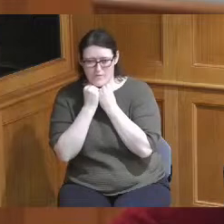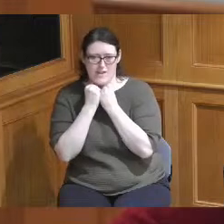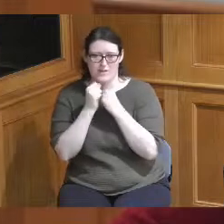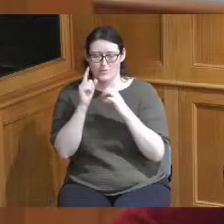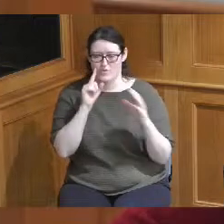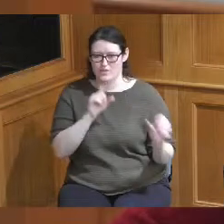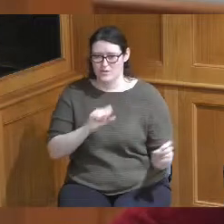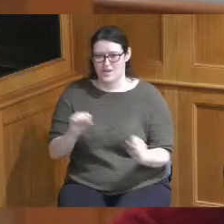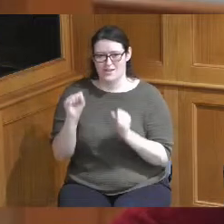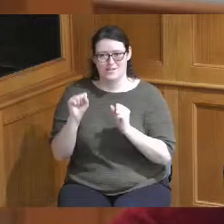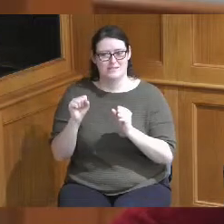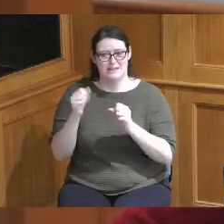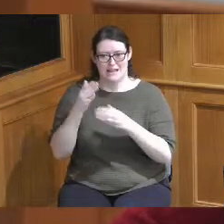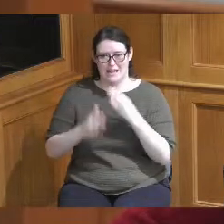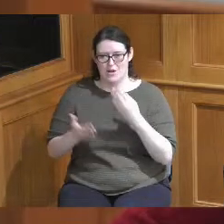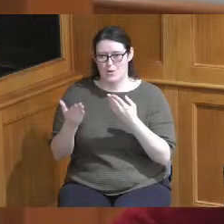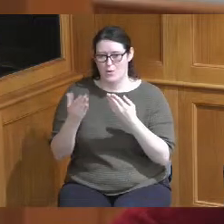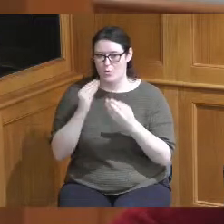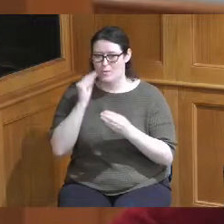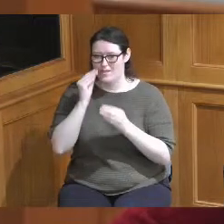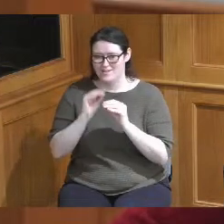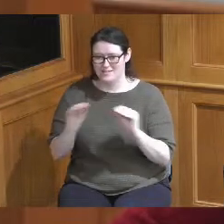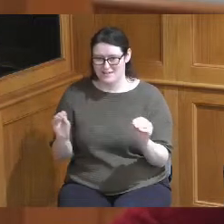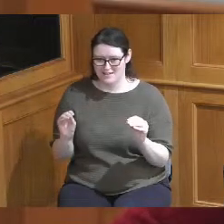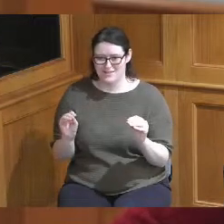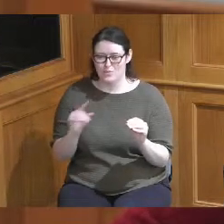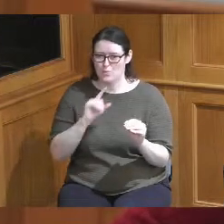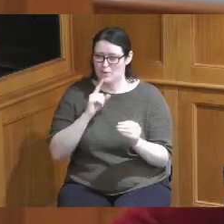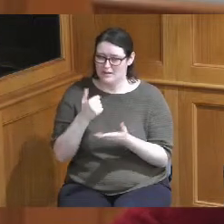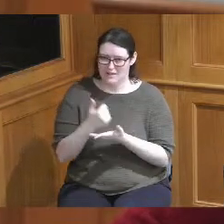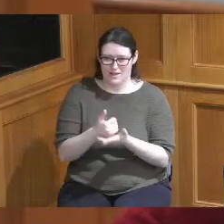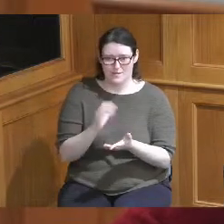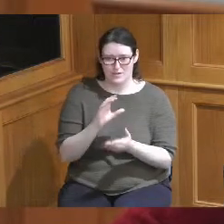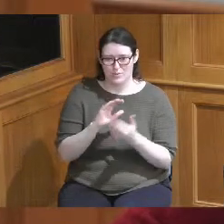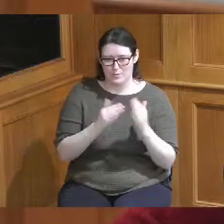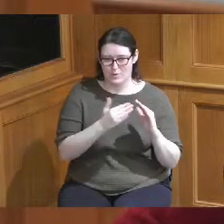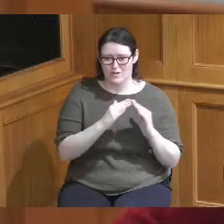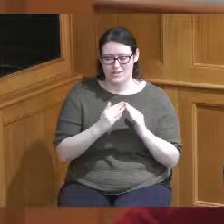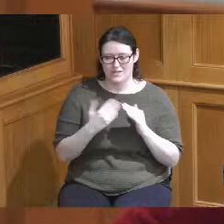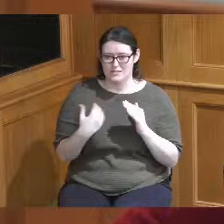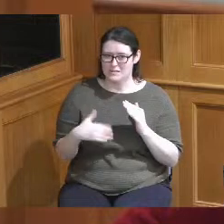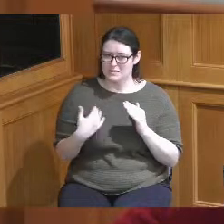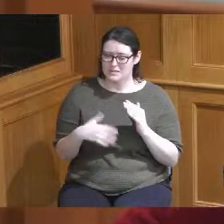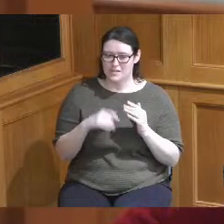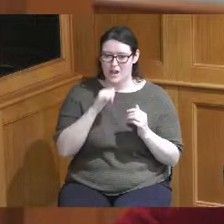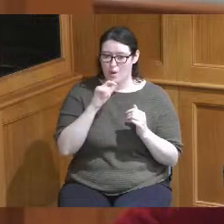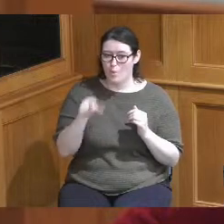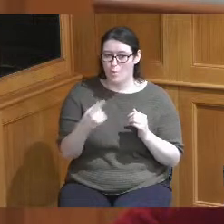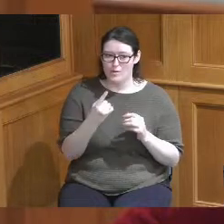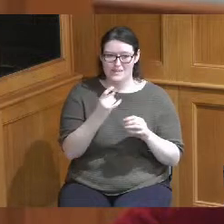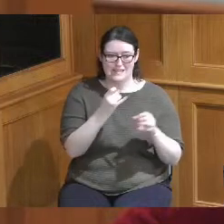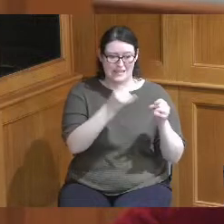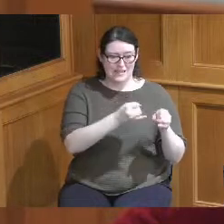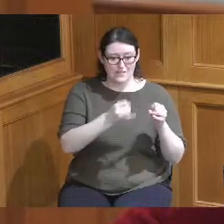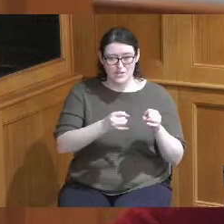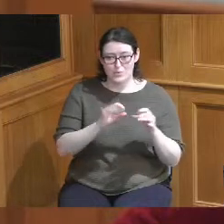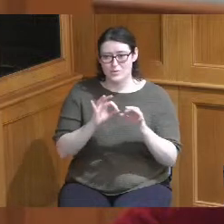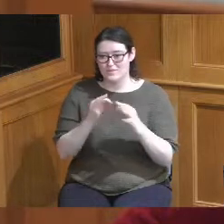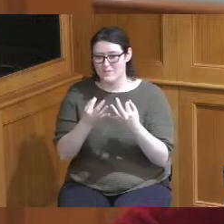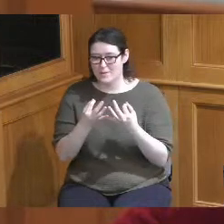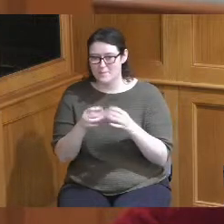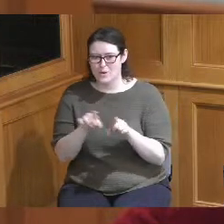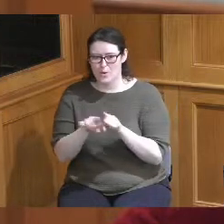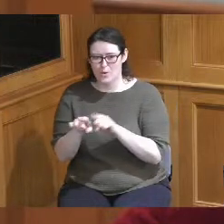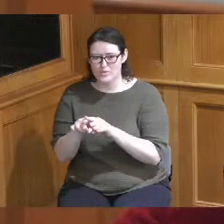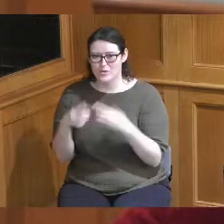to End Homelessness brings to our community. Homelessness is a pressing issue that affects not only individuals and families, but also the